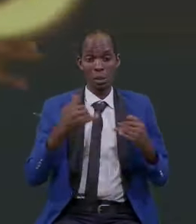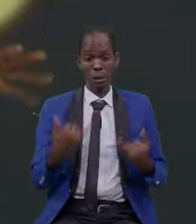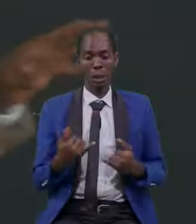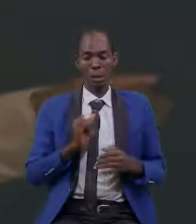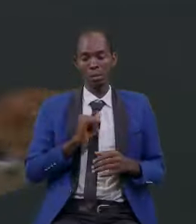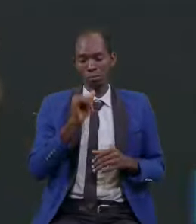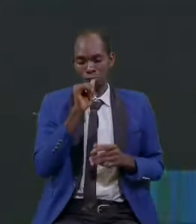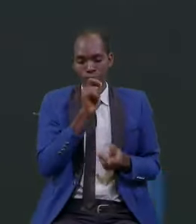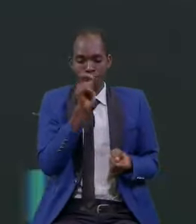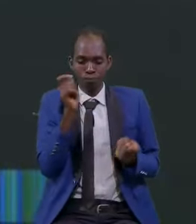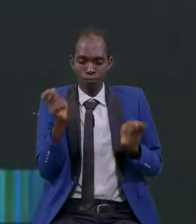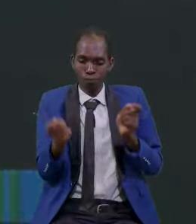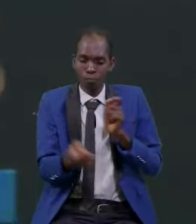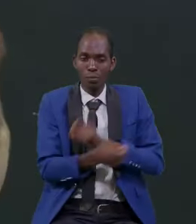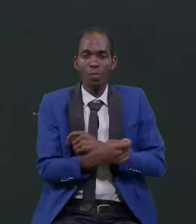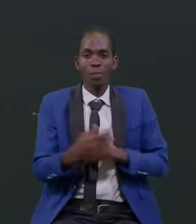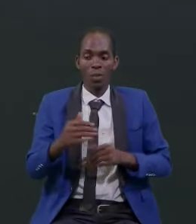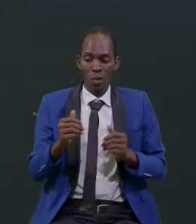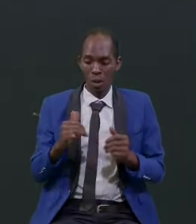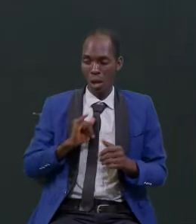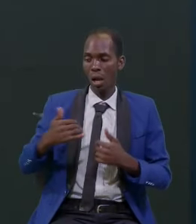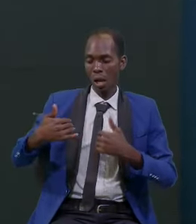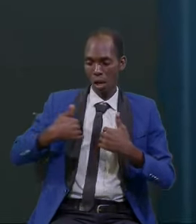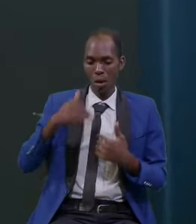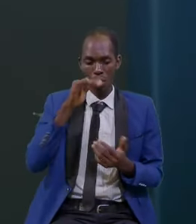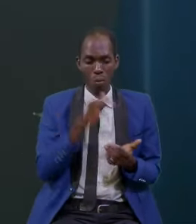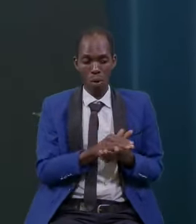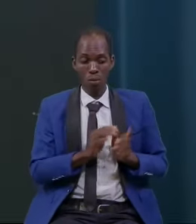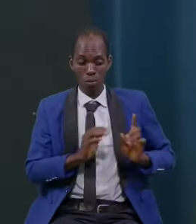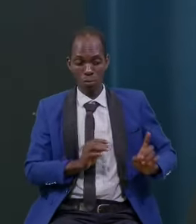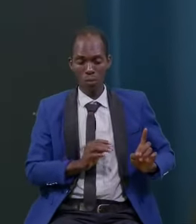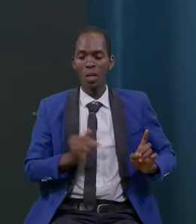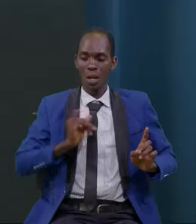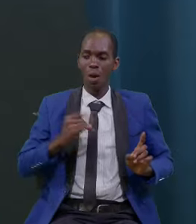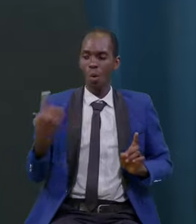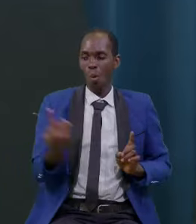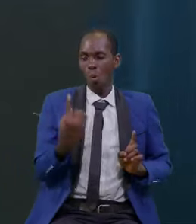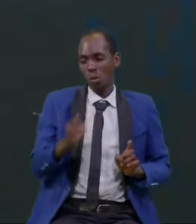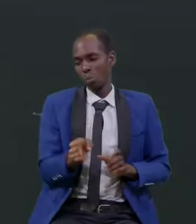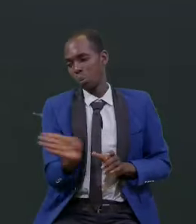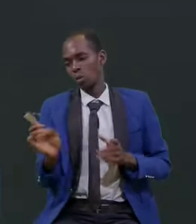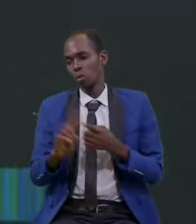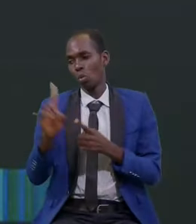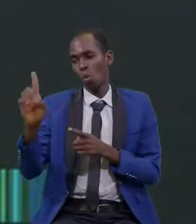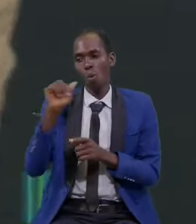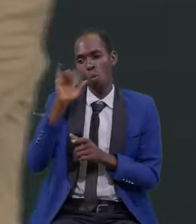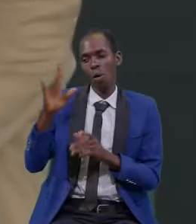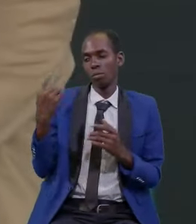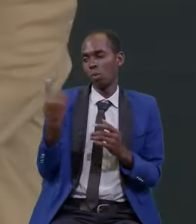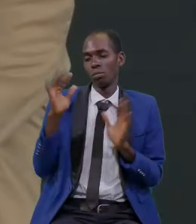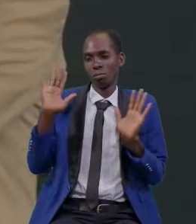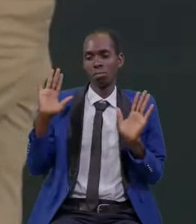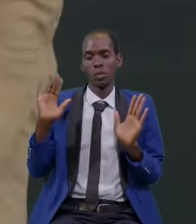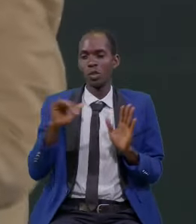I'm changed. With his wife, he has only one sin partner outside. That's not being born again. When you are born again,